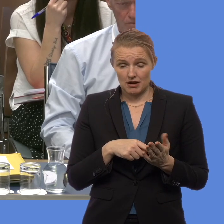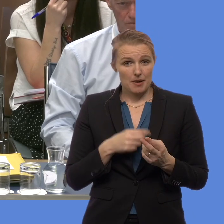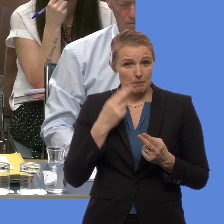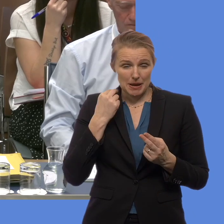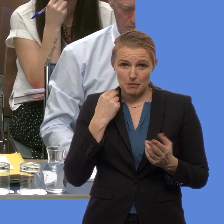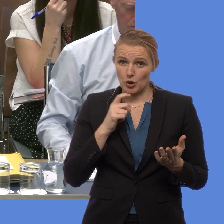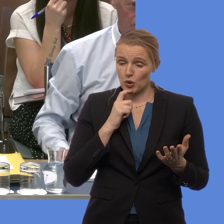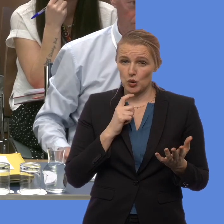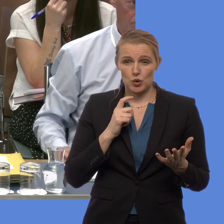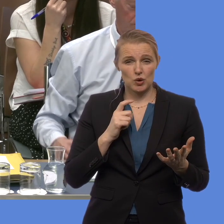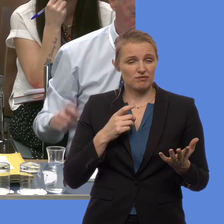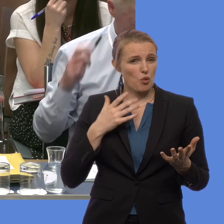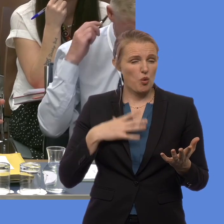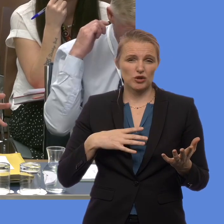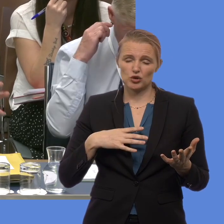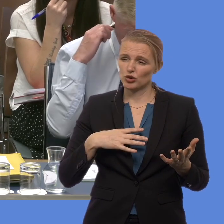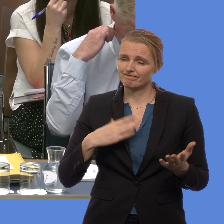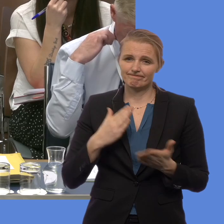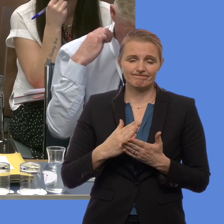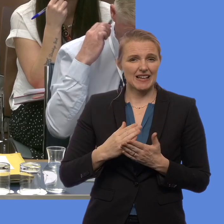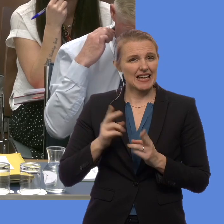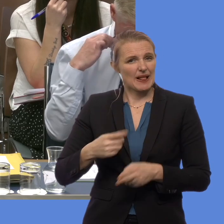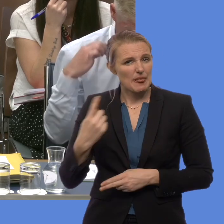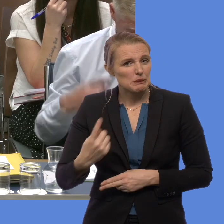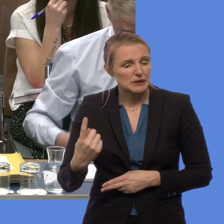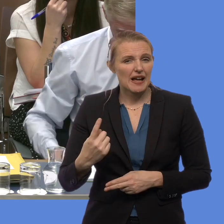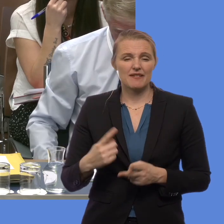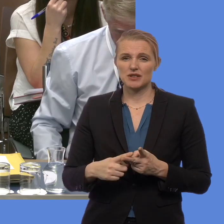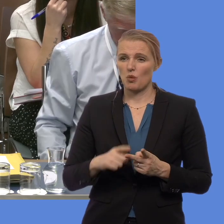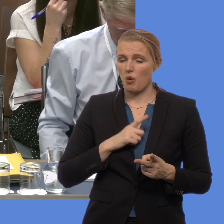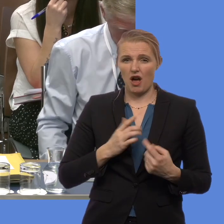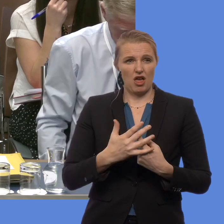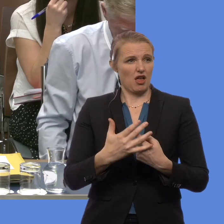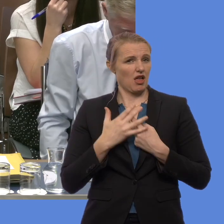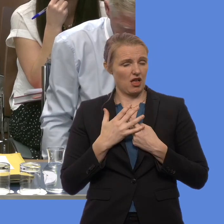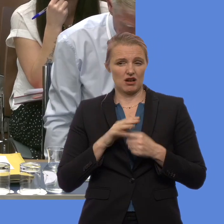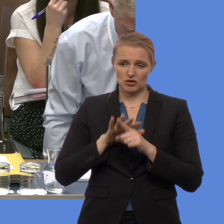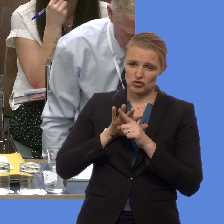all sorts of things. They are horrendously excluded, it is discriminatory, they are